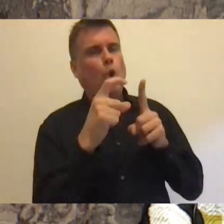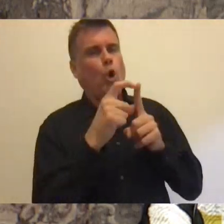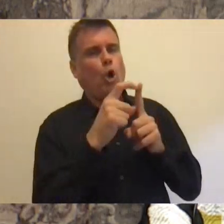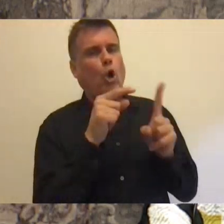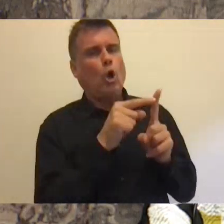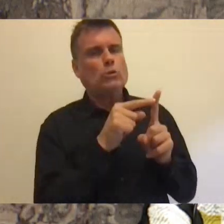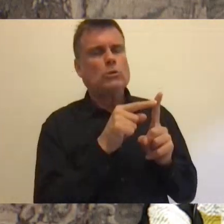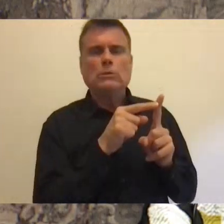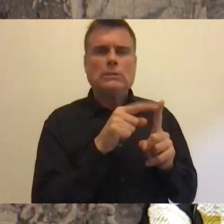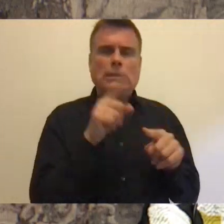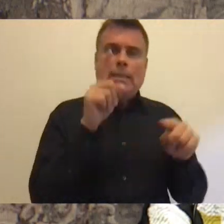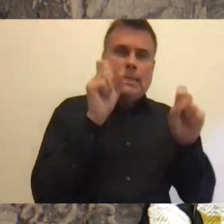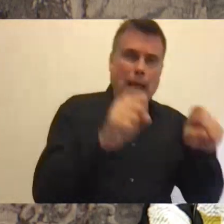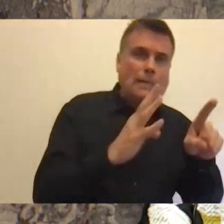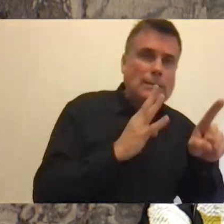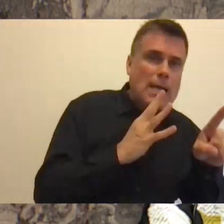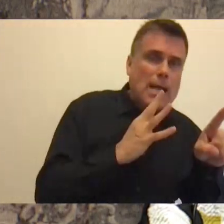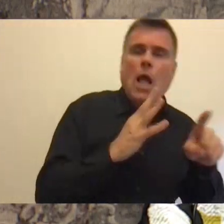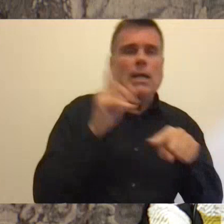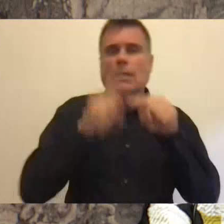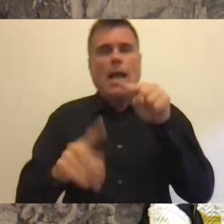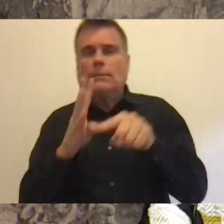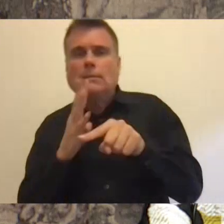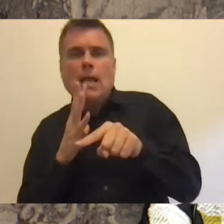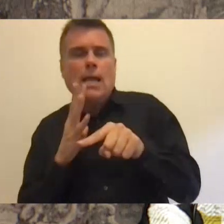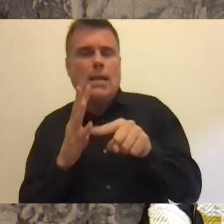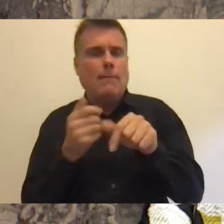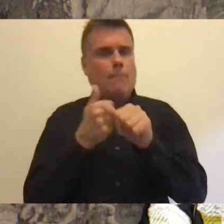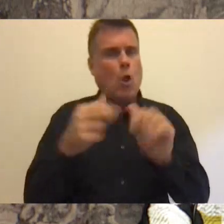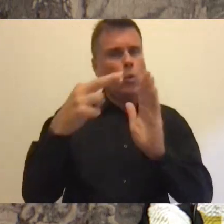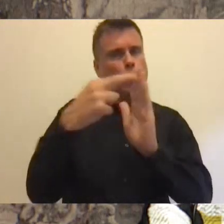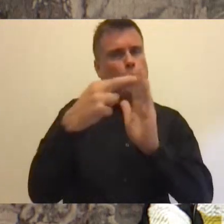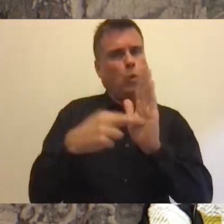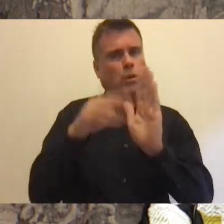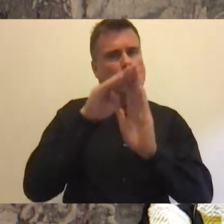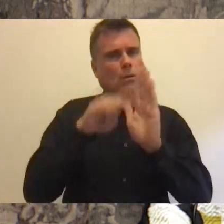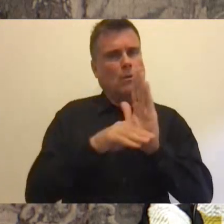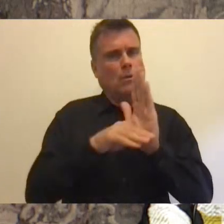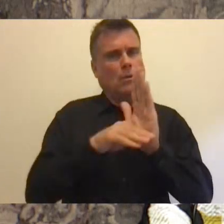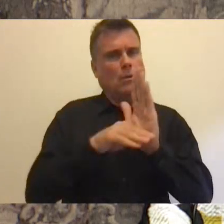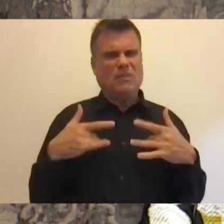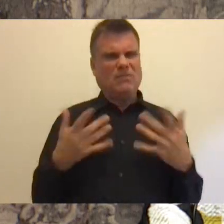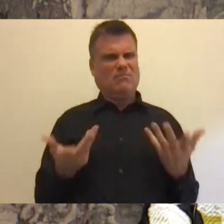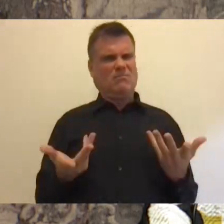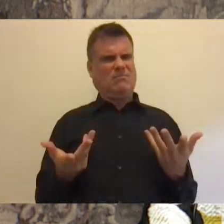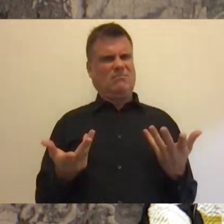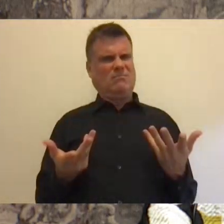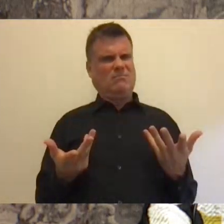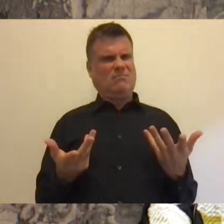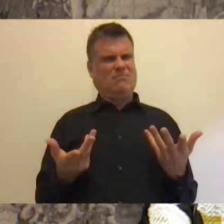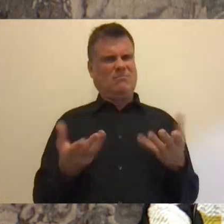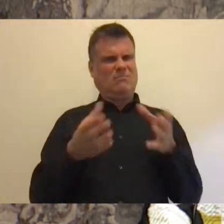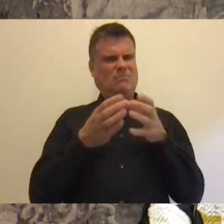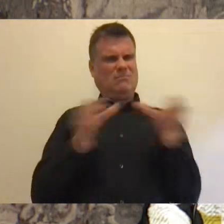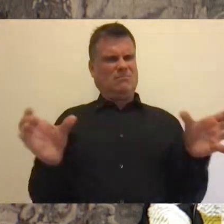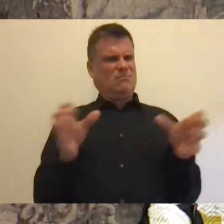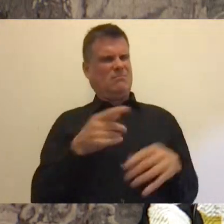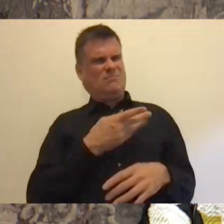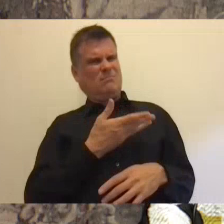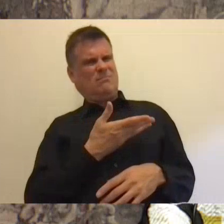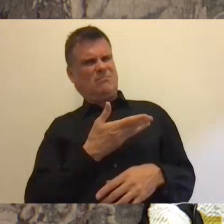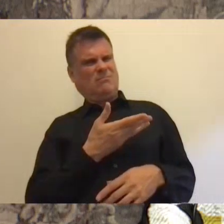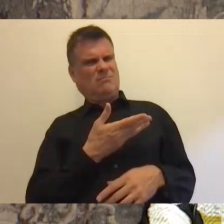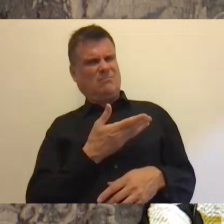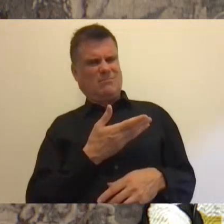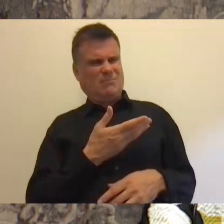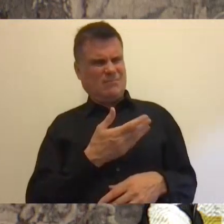This effort to erase history and foster division is offensive. My question is to the Premier, what